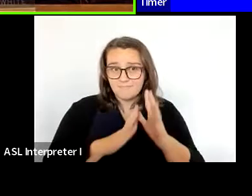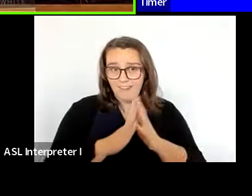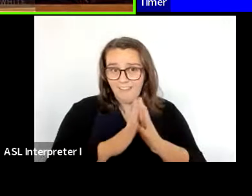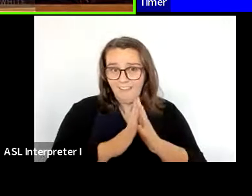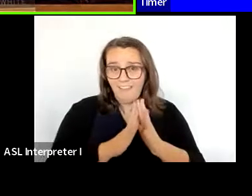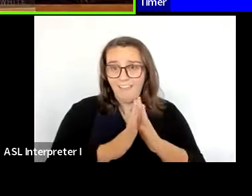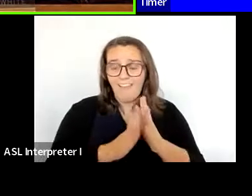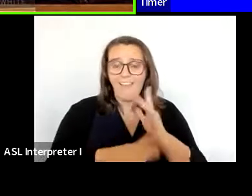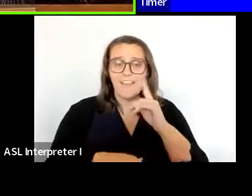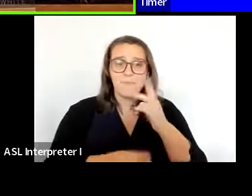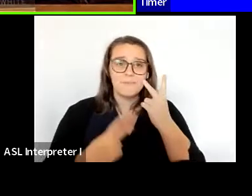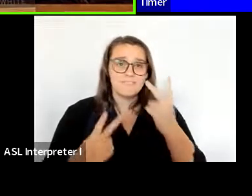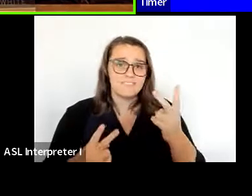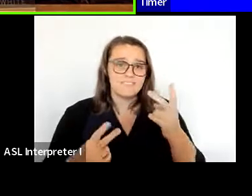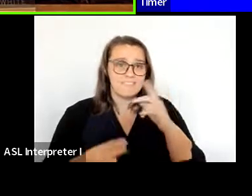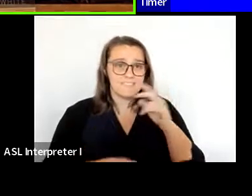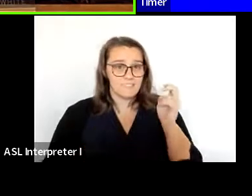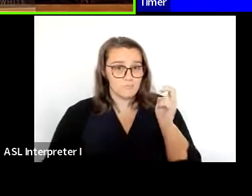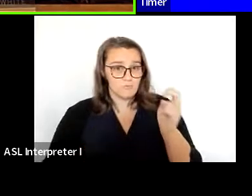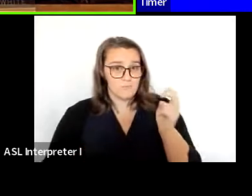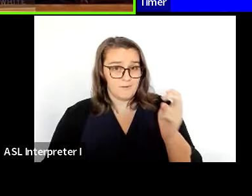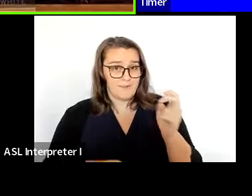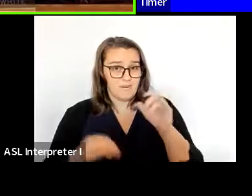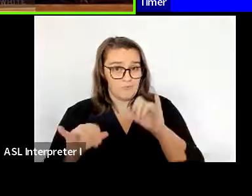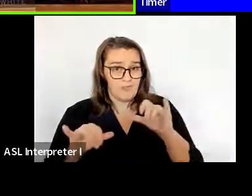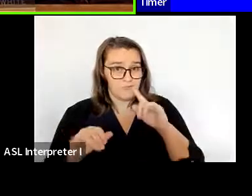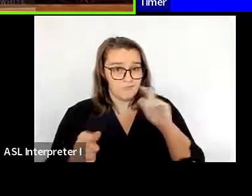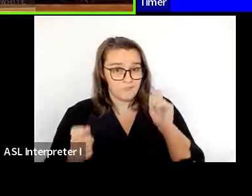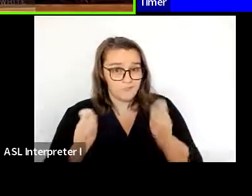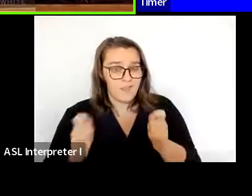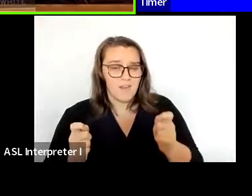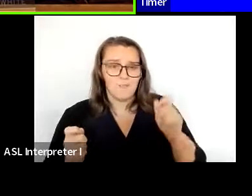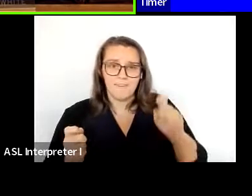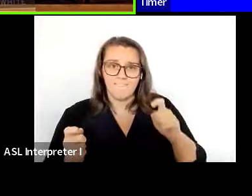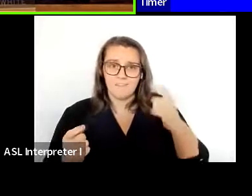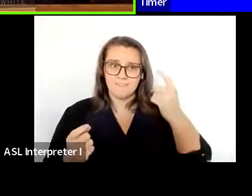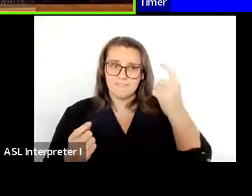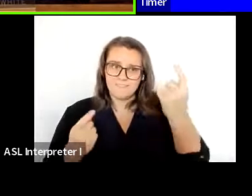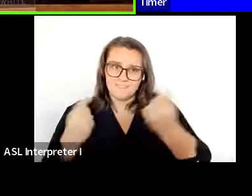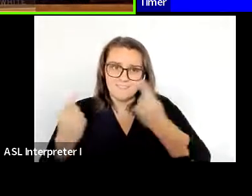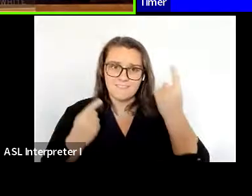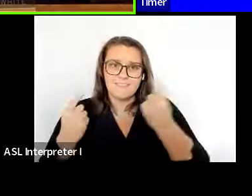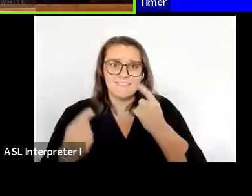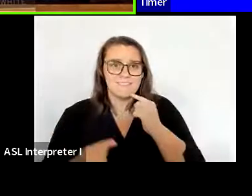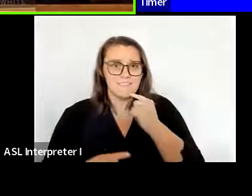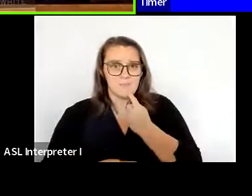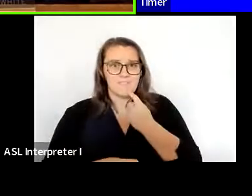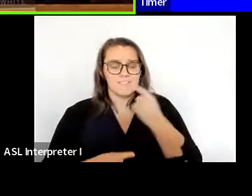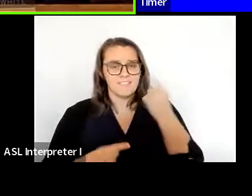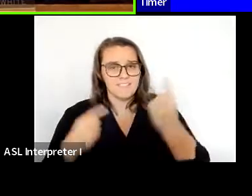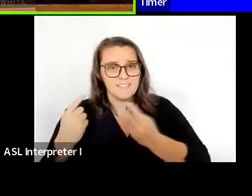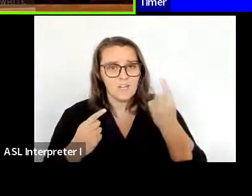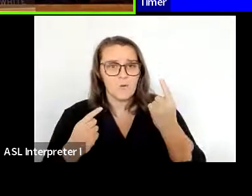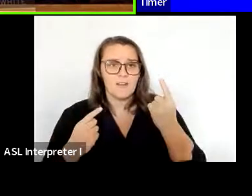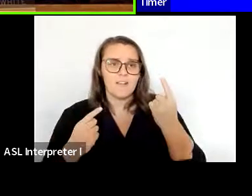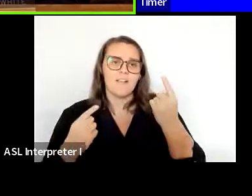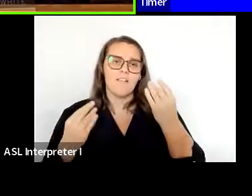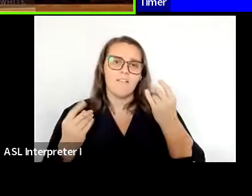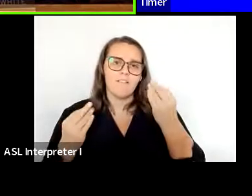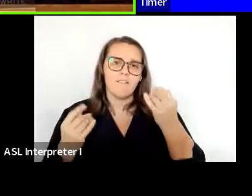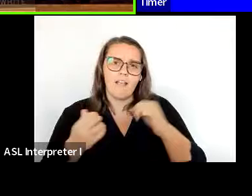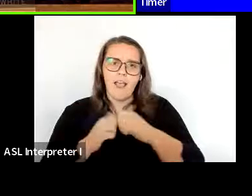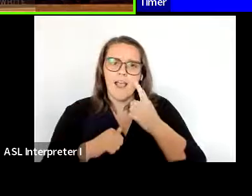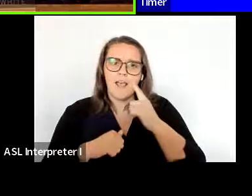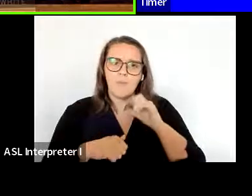transportation patterns change. And it's something that we have to take very seriously. I think we can't expect that the way that we operated yesterday is going to